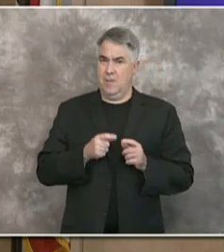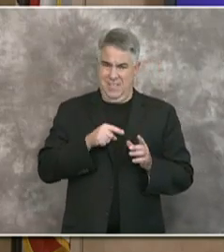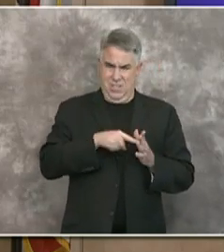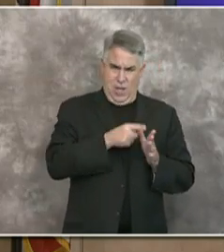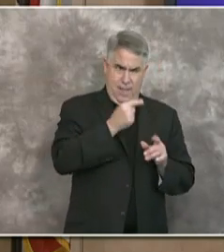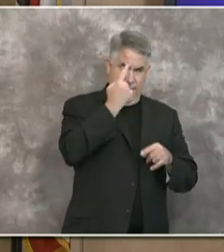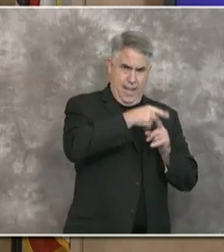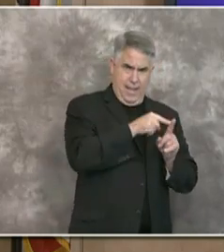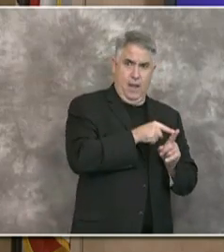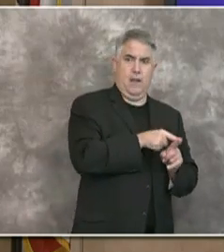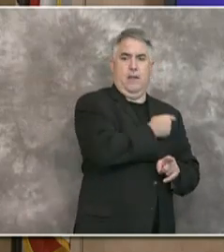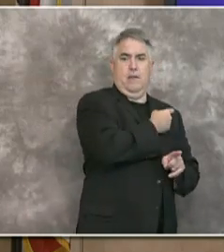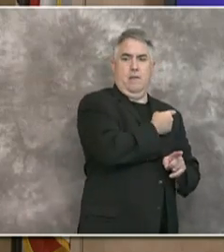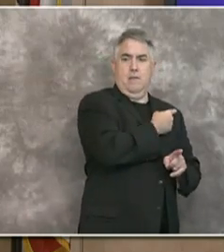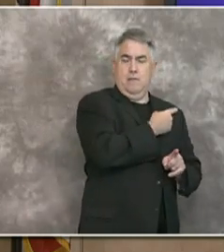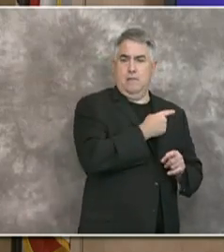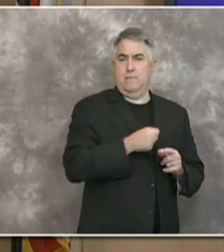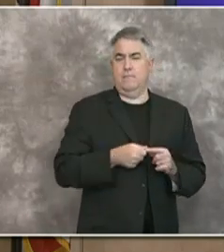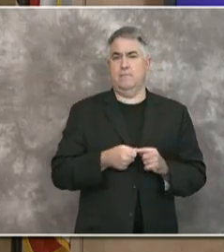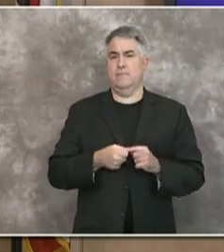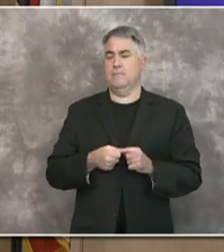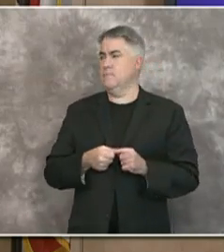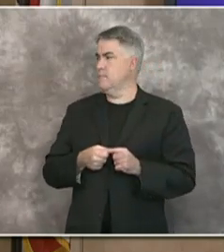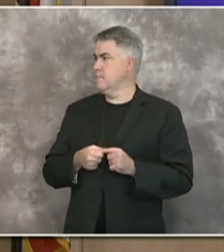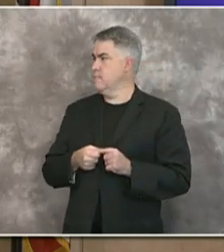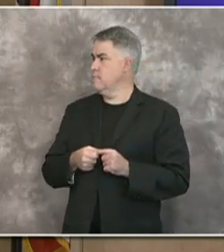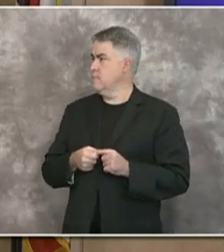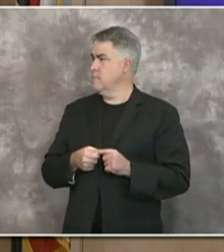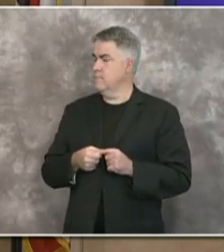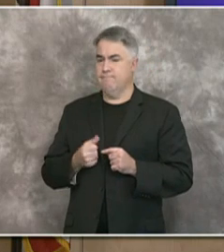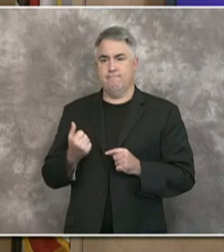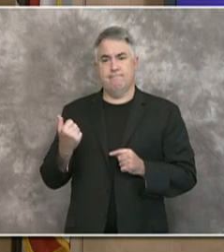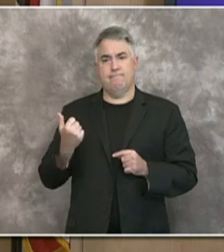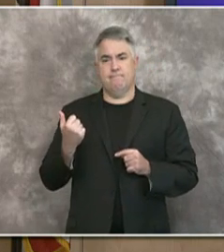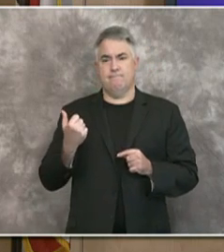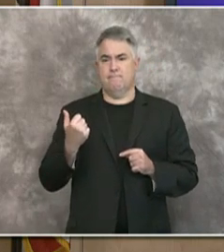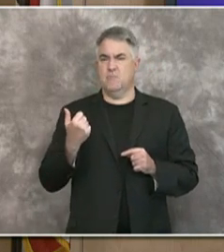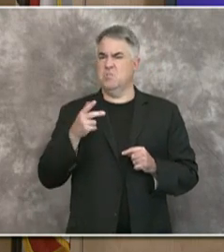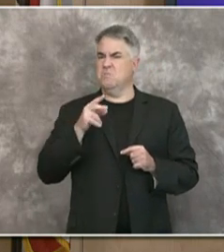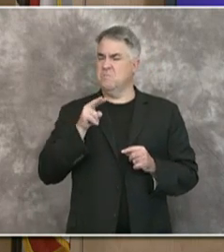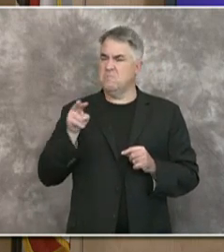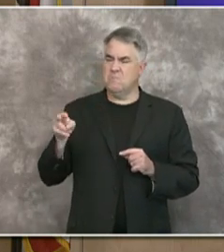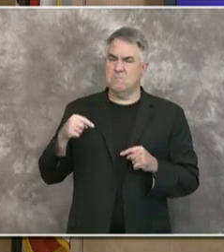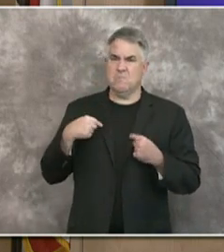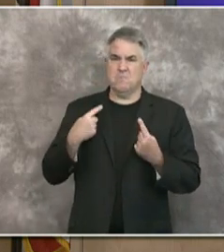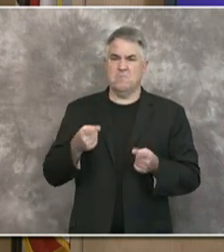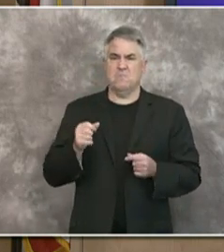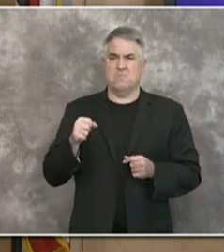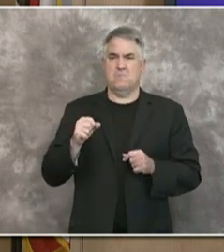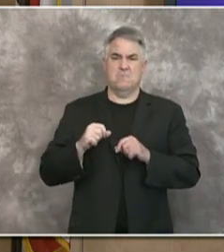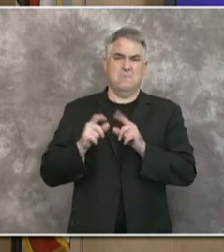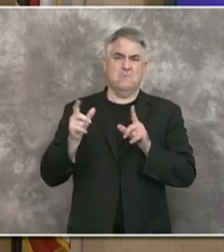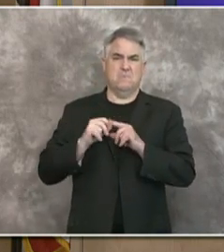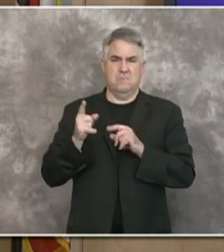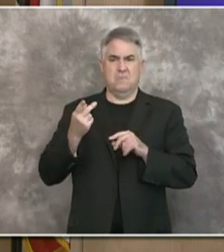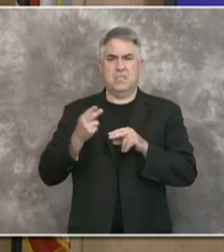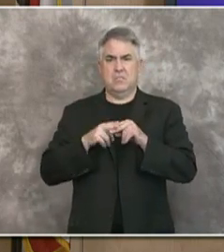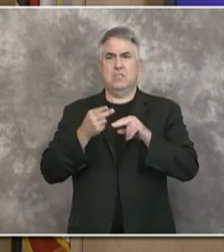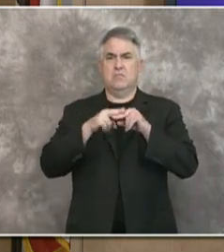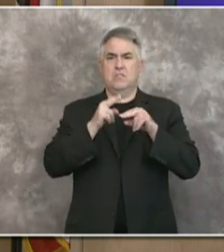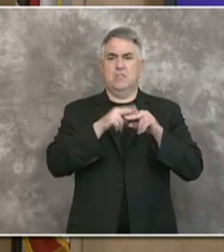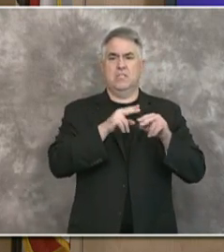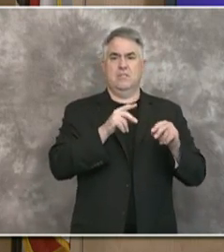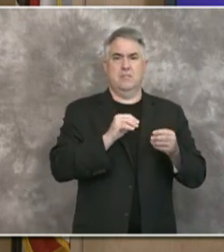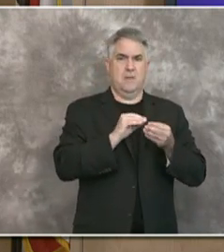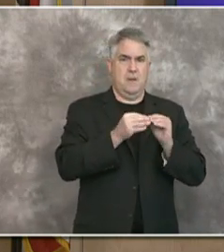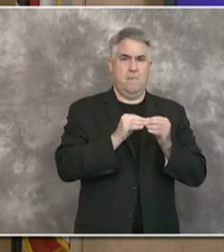which has been relatively steady, I think if you've seen on our daily metrics, with the increased numbers of contact